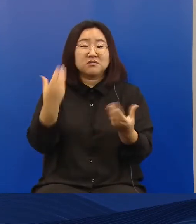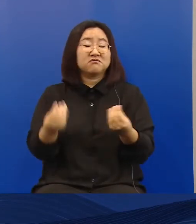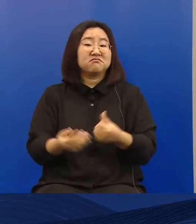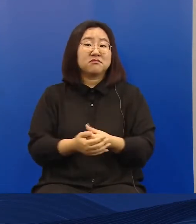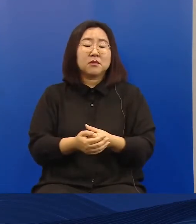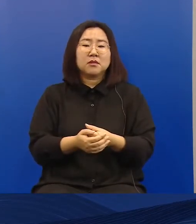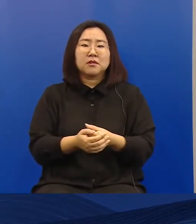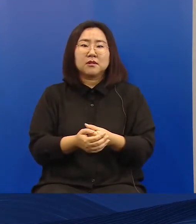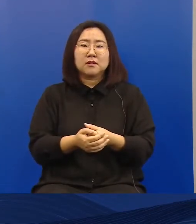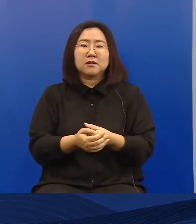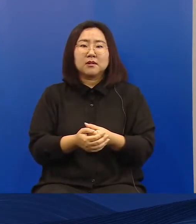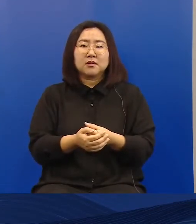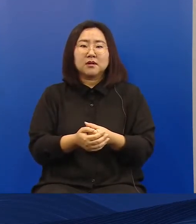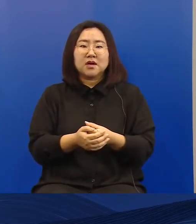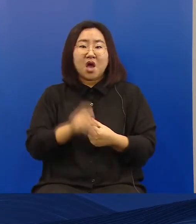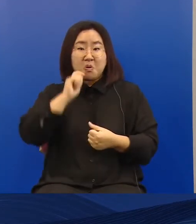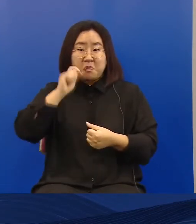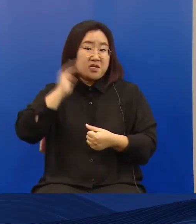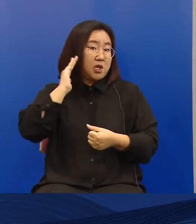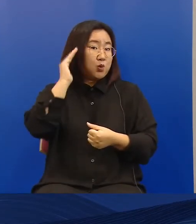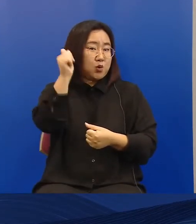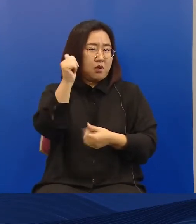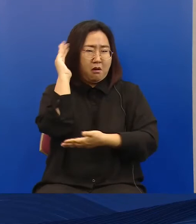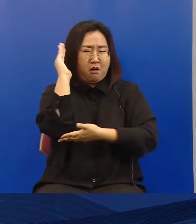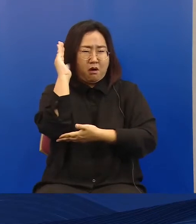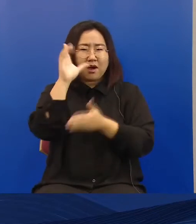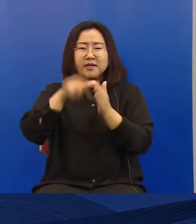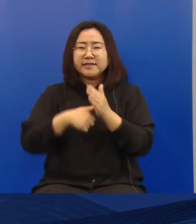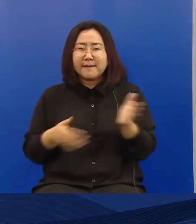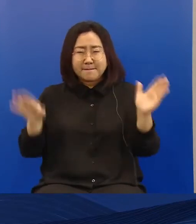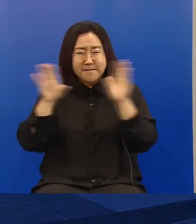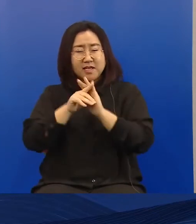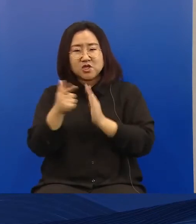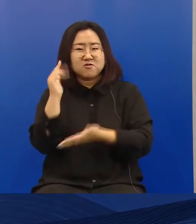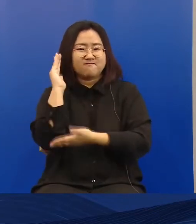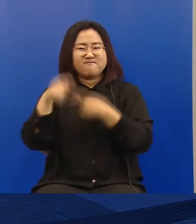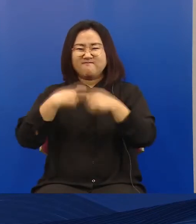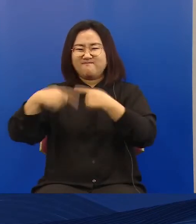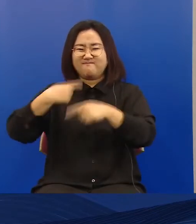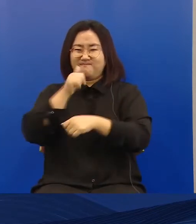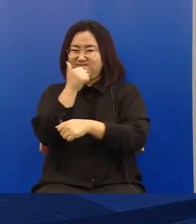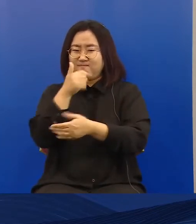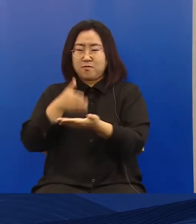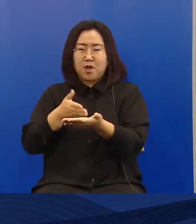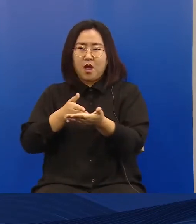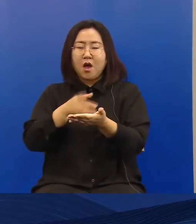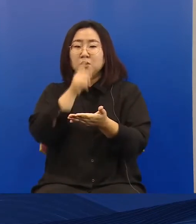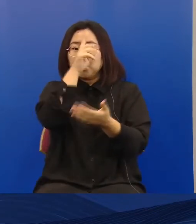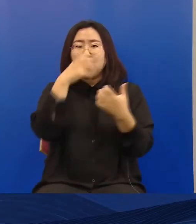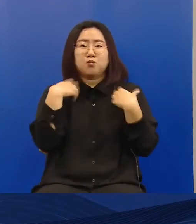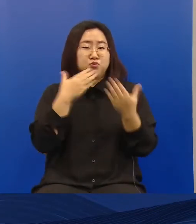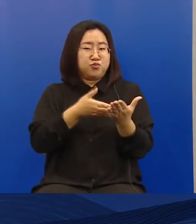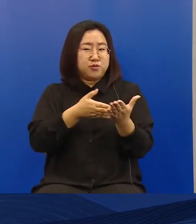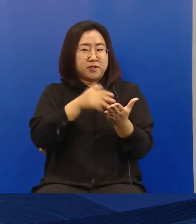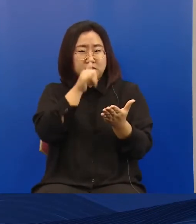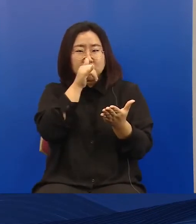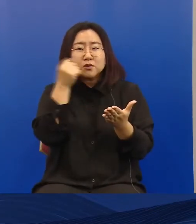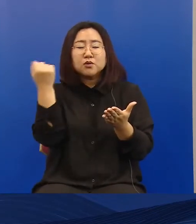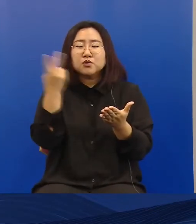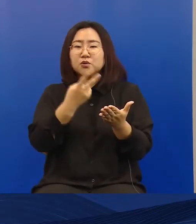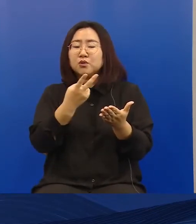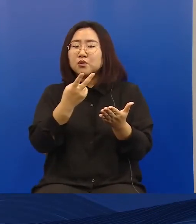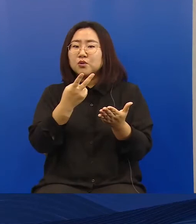President Zelensky does his address to his nation. You see them for key government briefings. You see them on the video relay